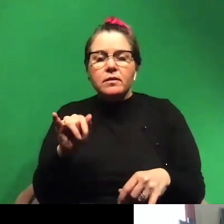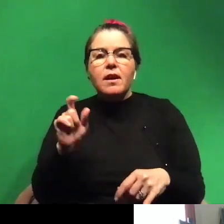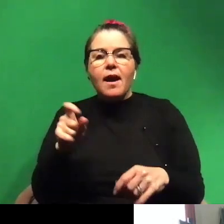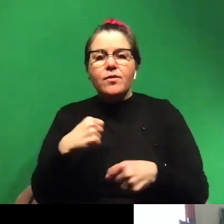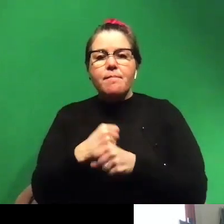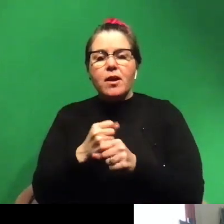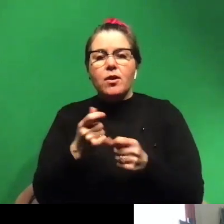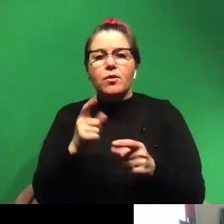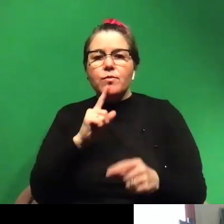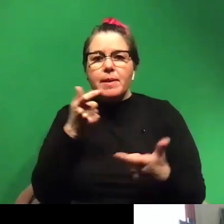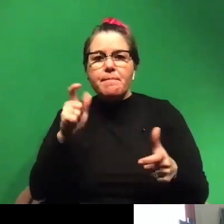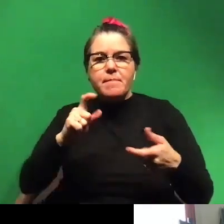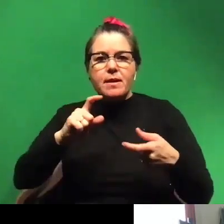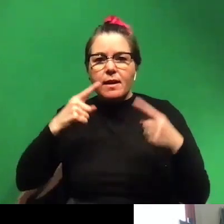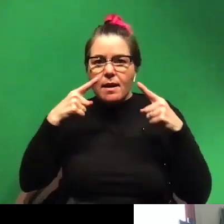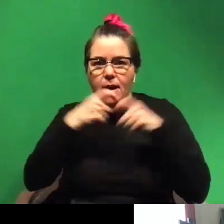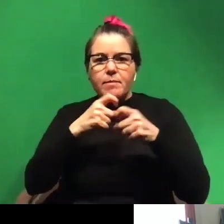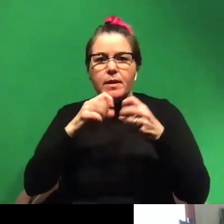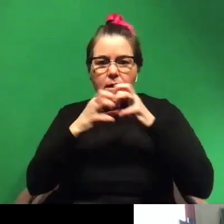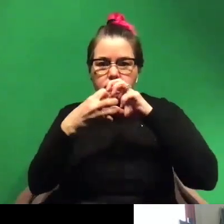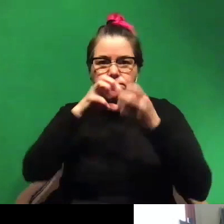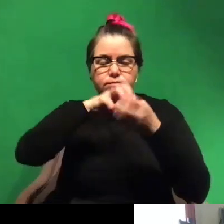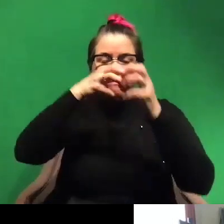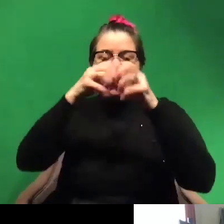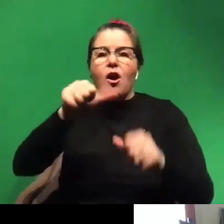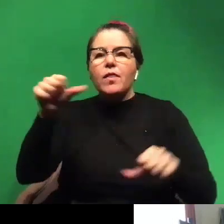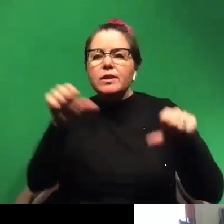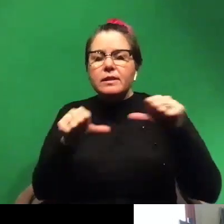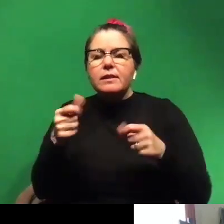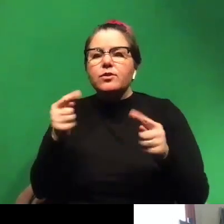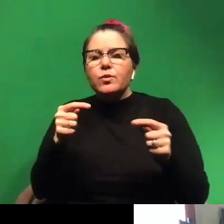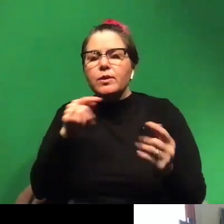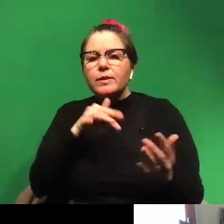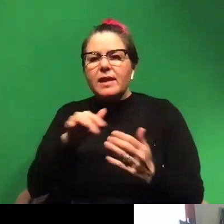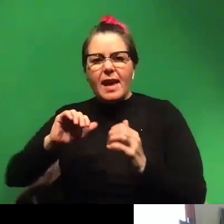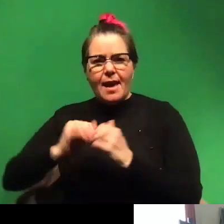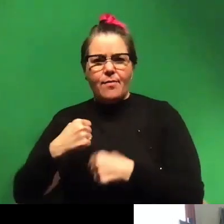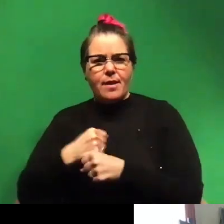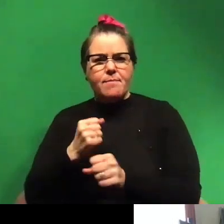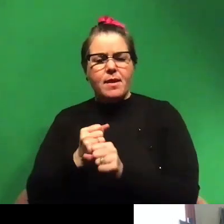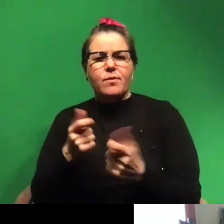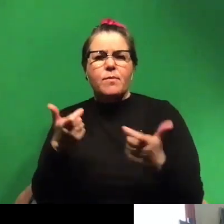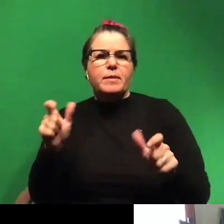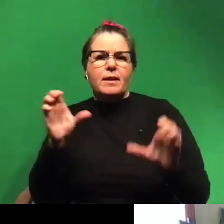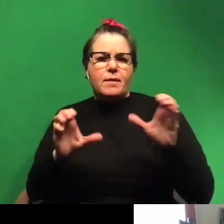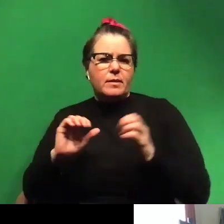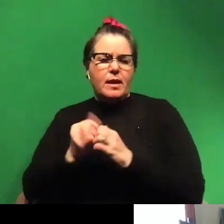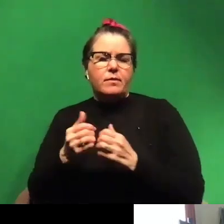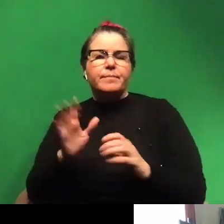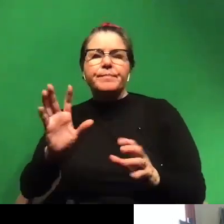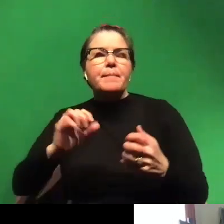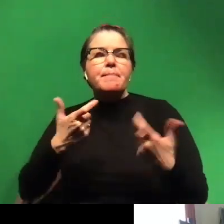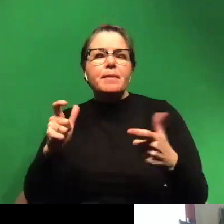really big, complicated molecules. Other scientists are trying to study how they make those really big chemicals or big